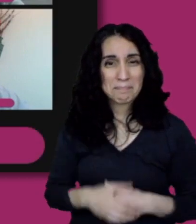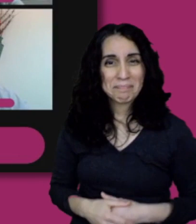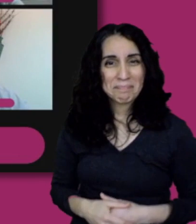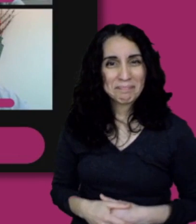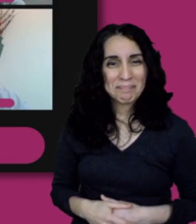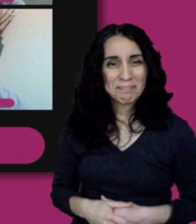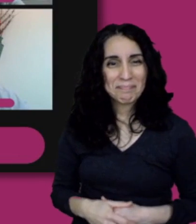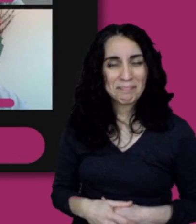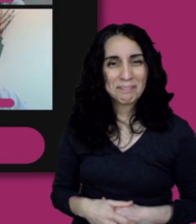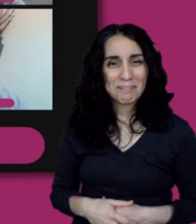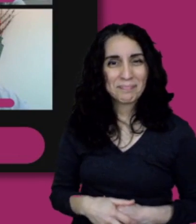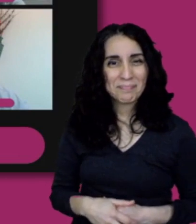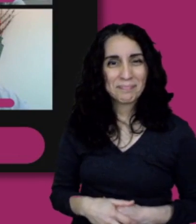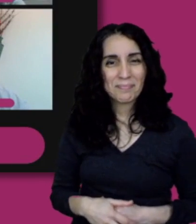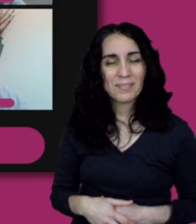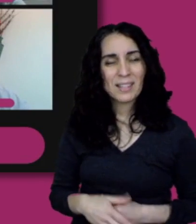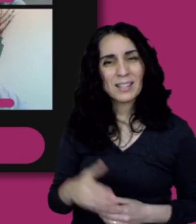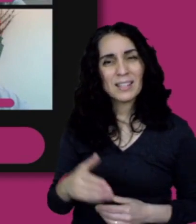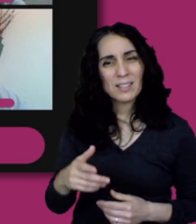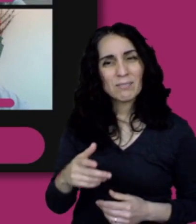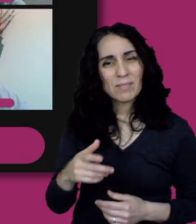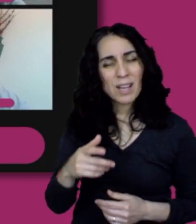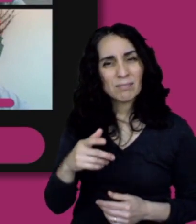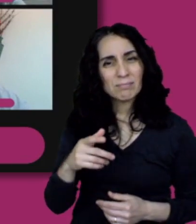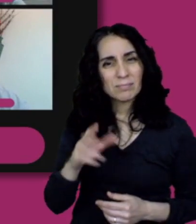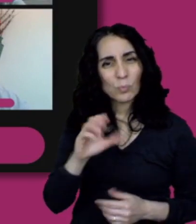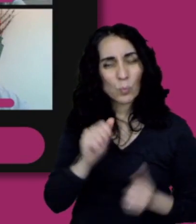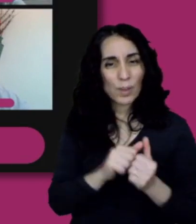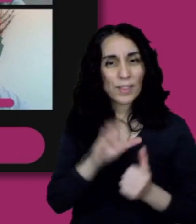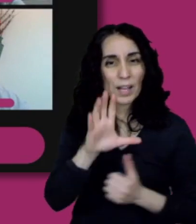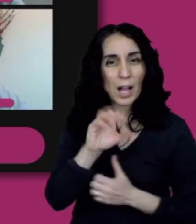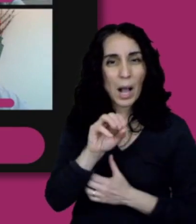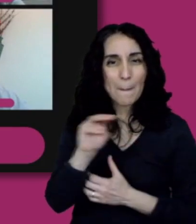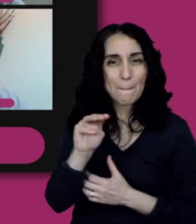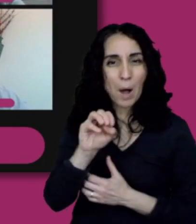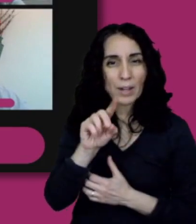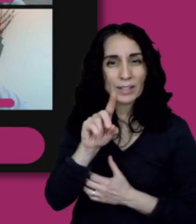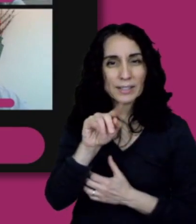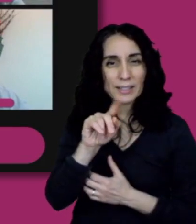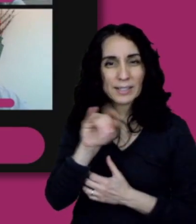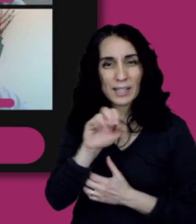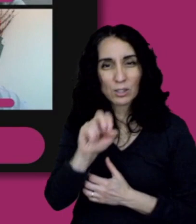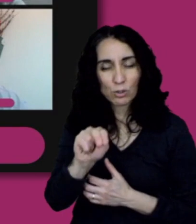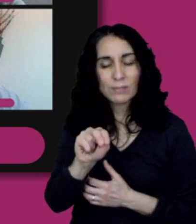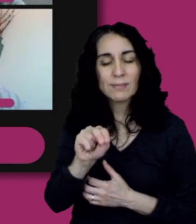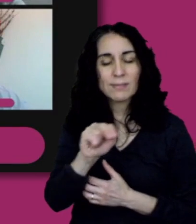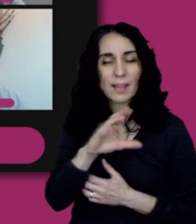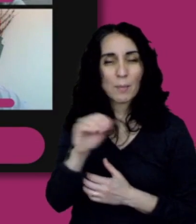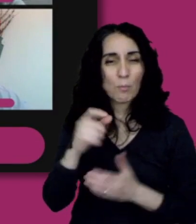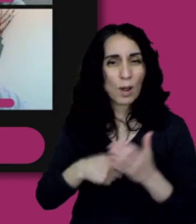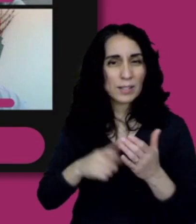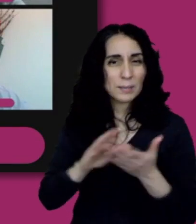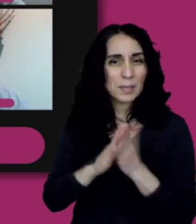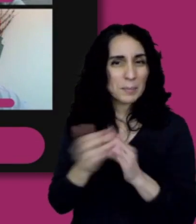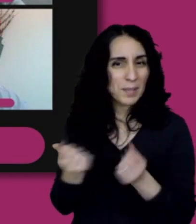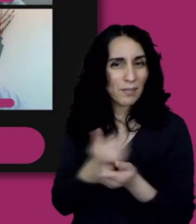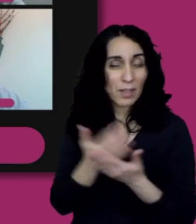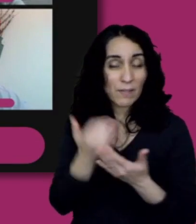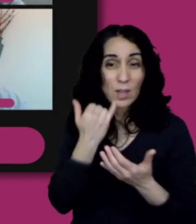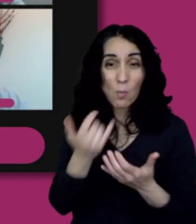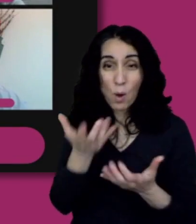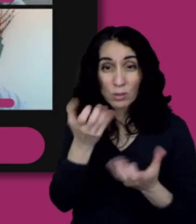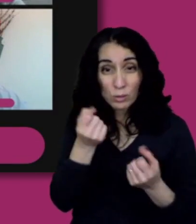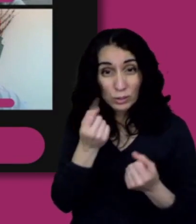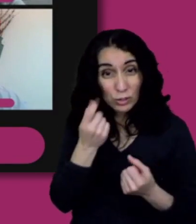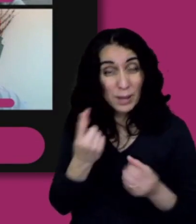twosparrowsls.com. So I appreciate that, because commoditization, then pricing becomes everything. And so that's a whole nother kettle of worms. And if they